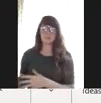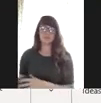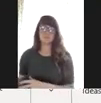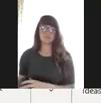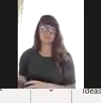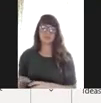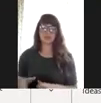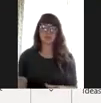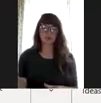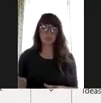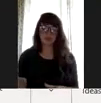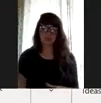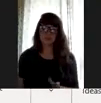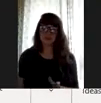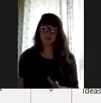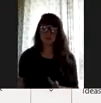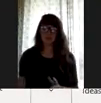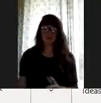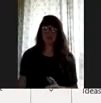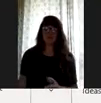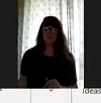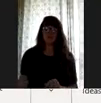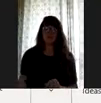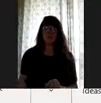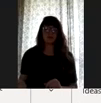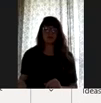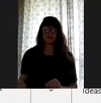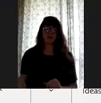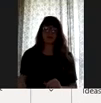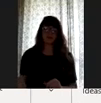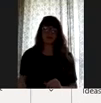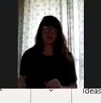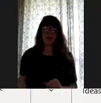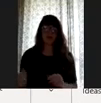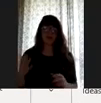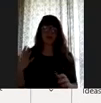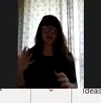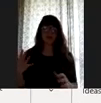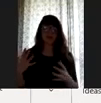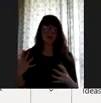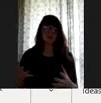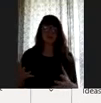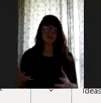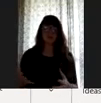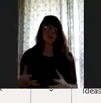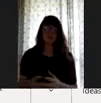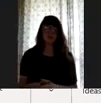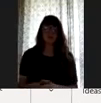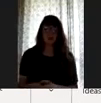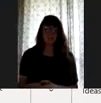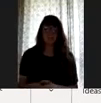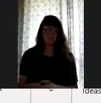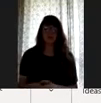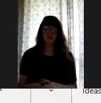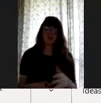and ultimate, that's what our kids automatically do. And it's just kind of a little thing that we have. And it's it sounds like a word of relief,